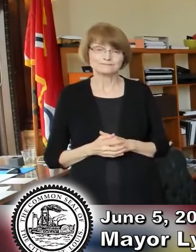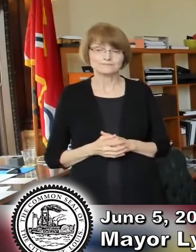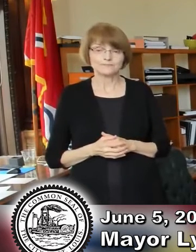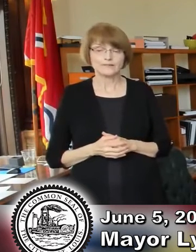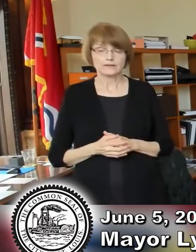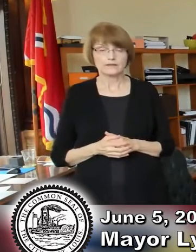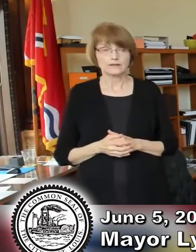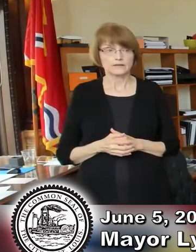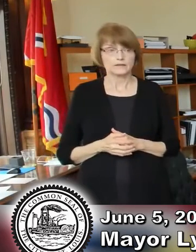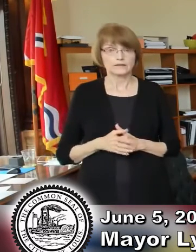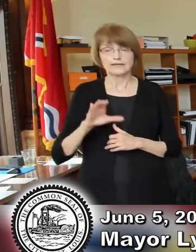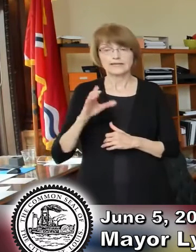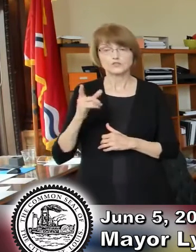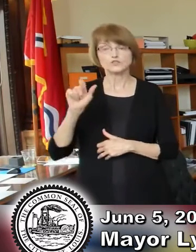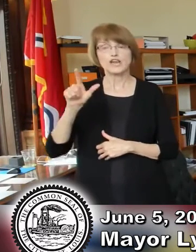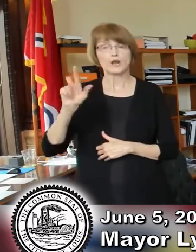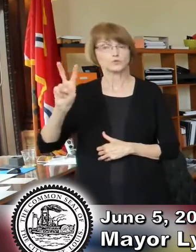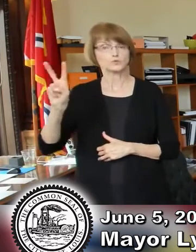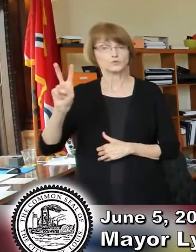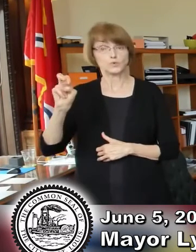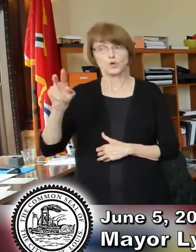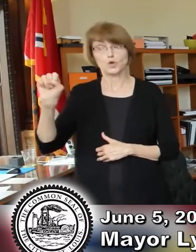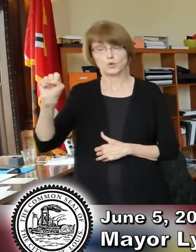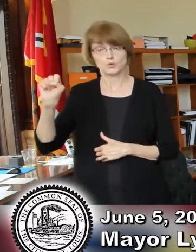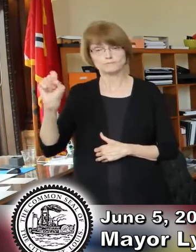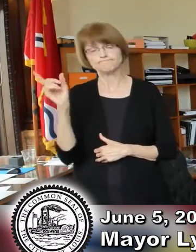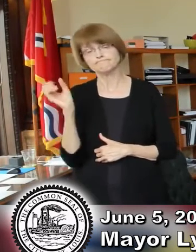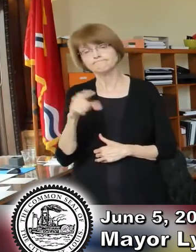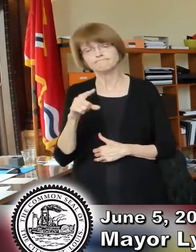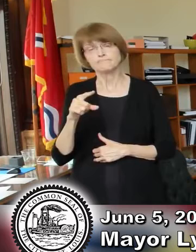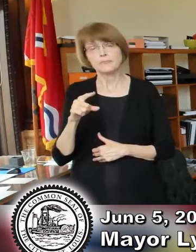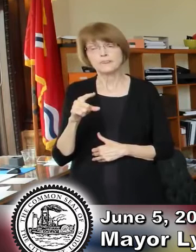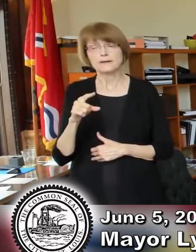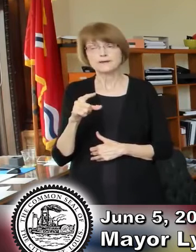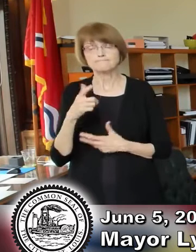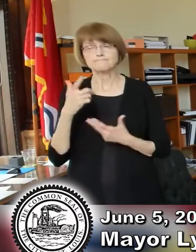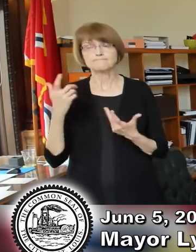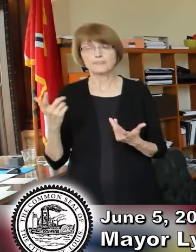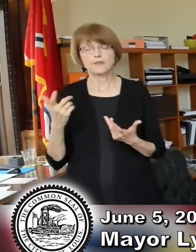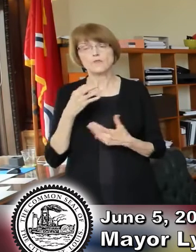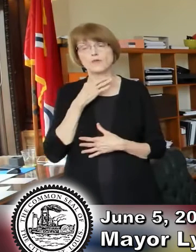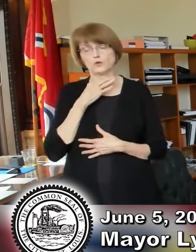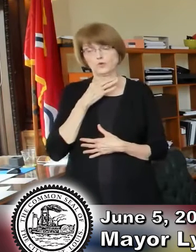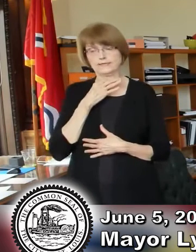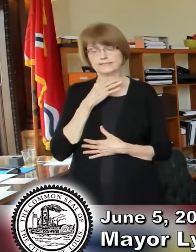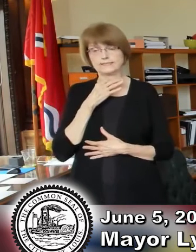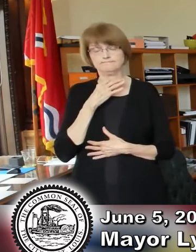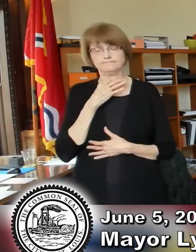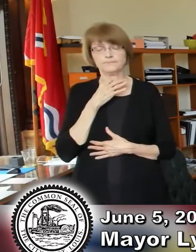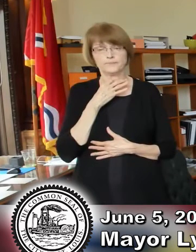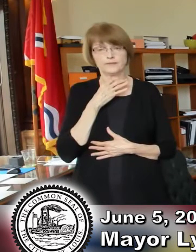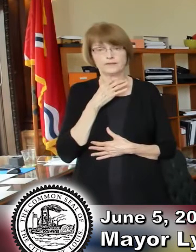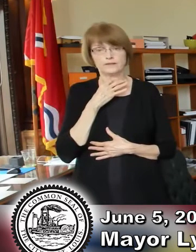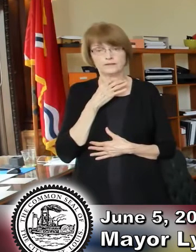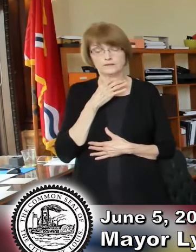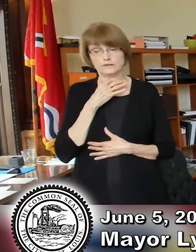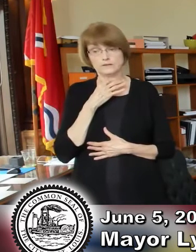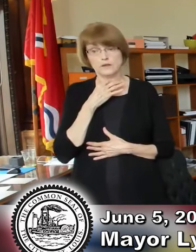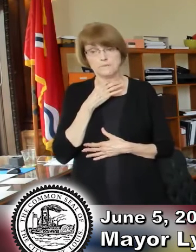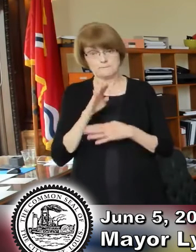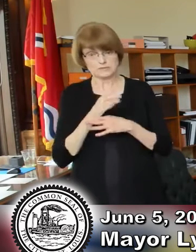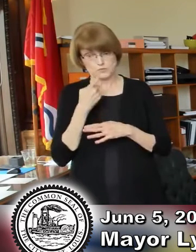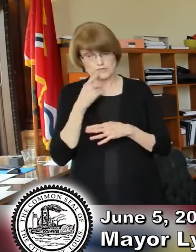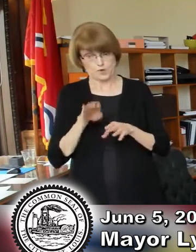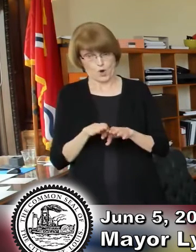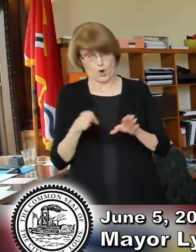A question from Channel 2, Mayor. They'd like to know what your message is for recently reopened businesses who